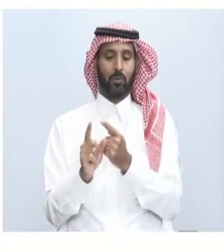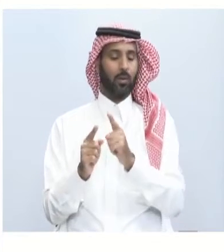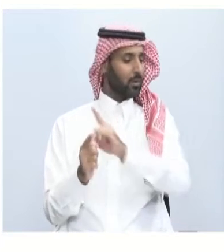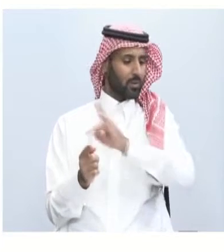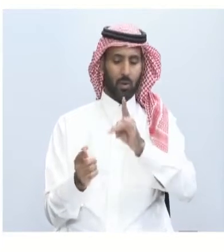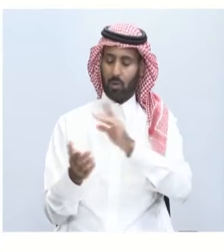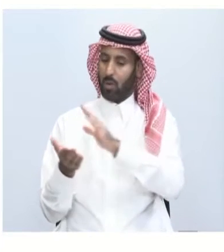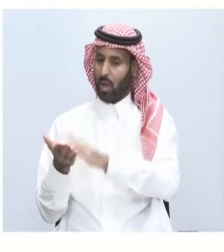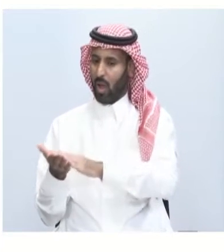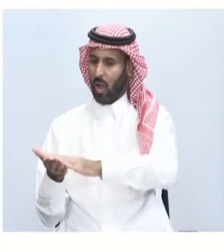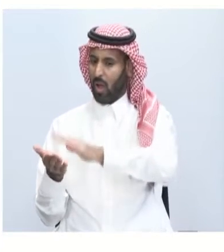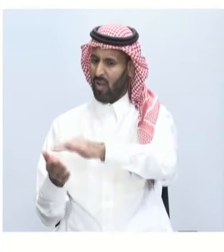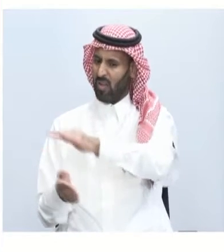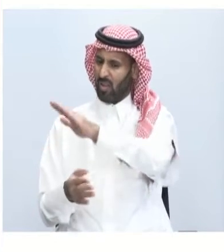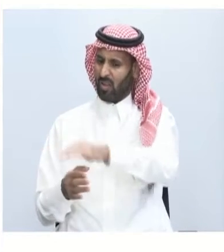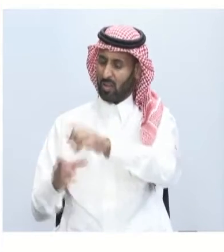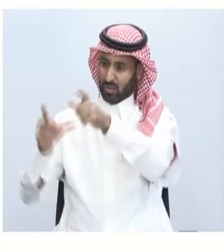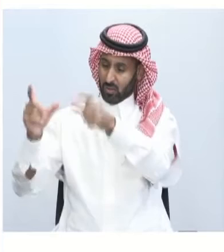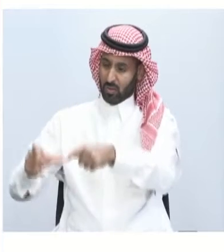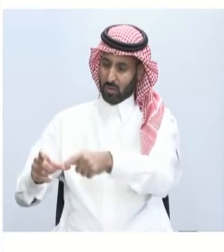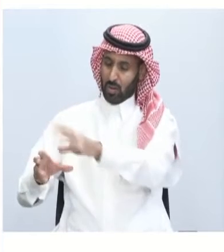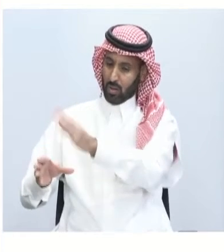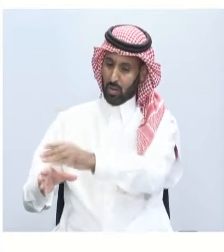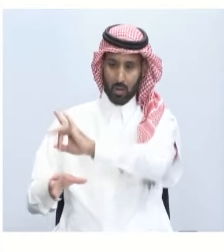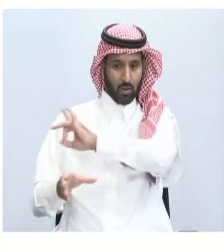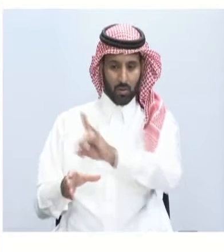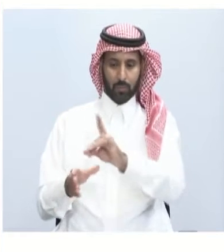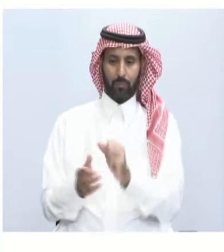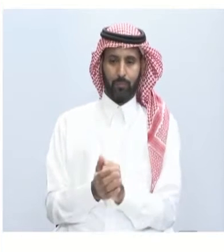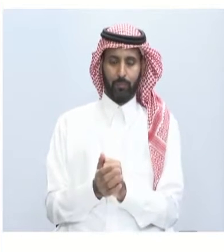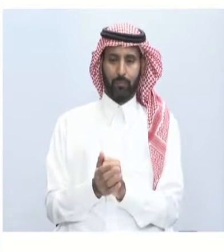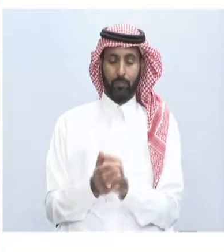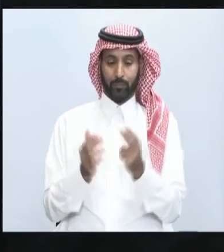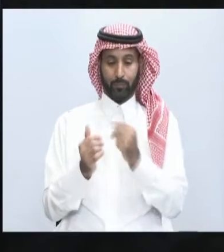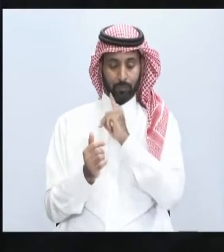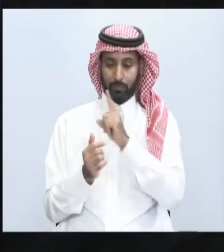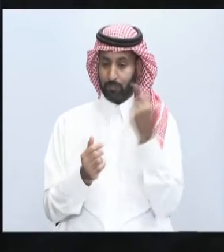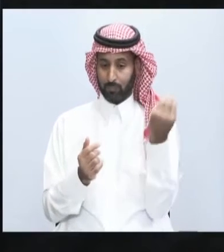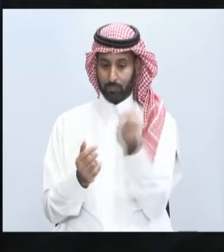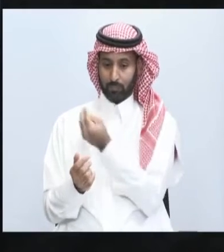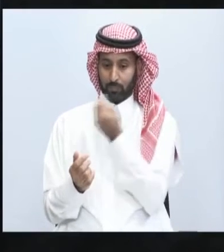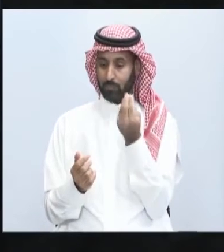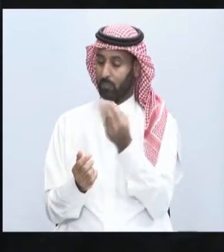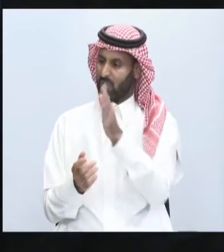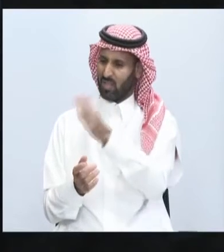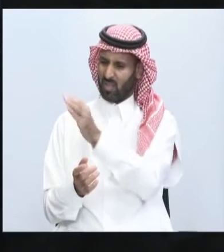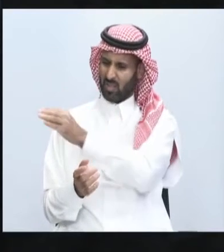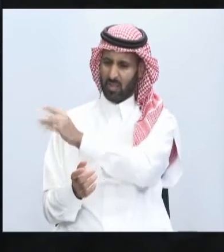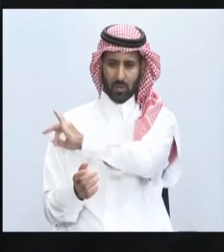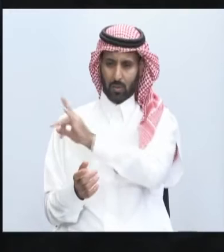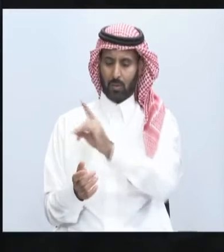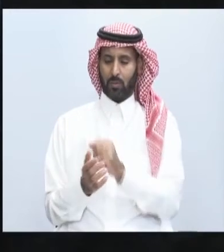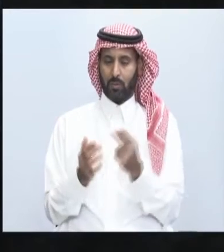don't touch anything. This is another instruction. So when we go around the museum, we should not touch